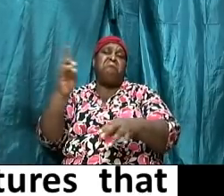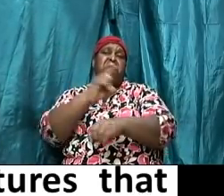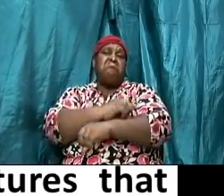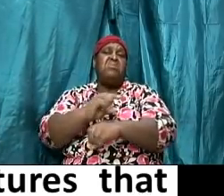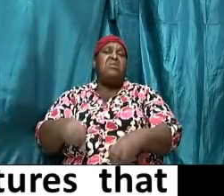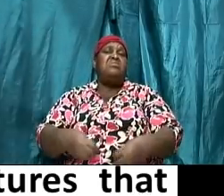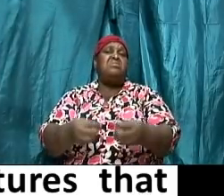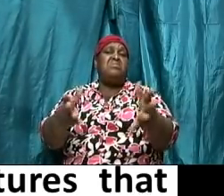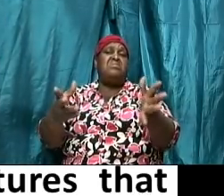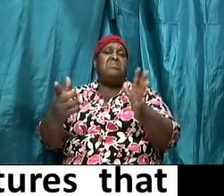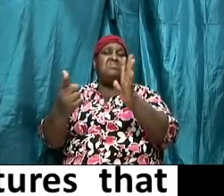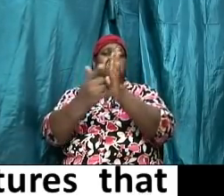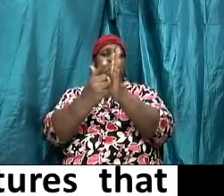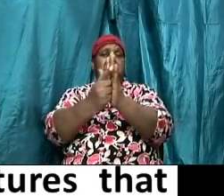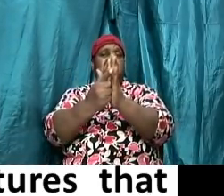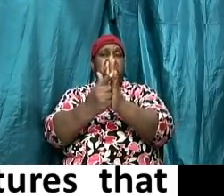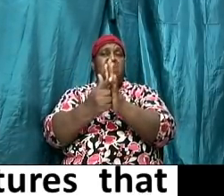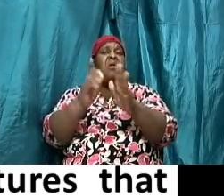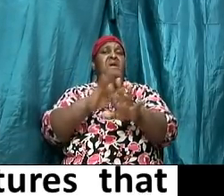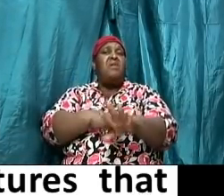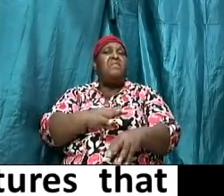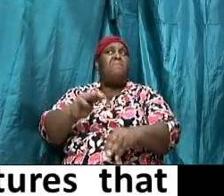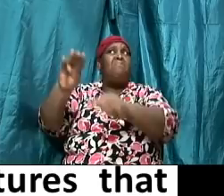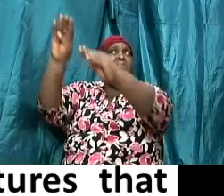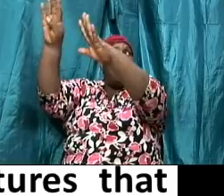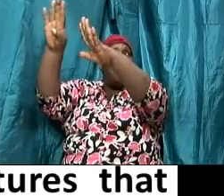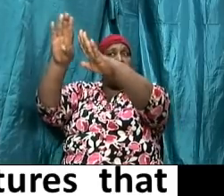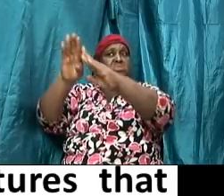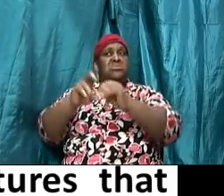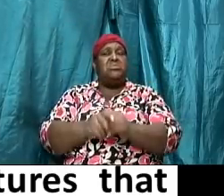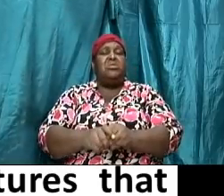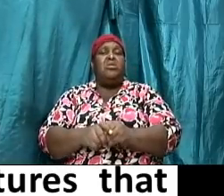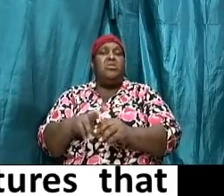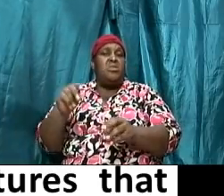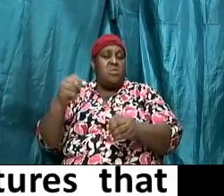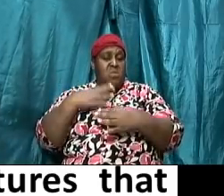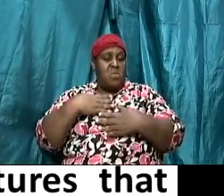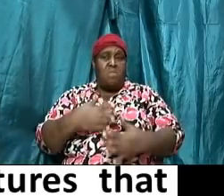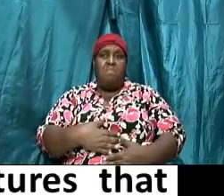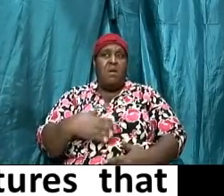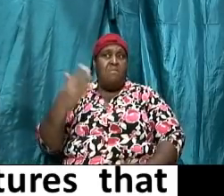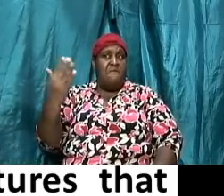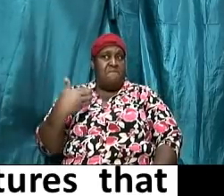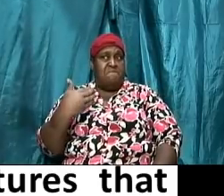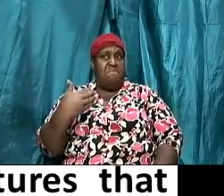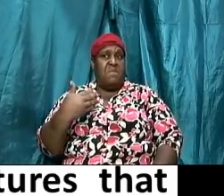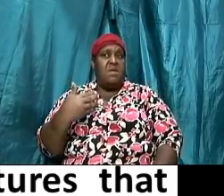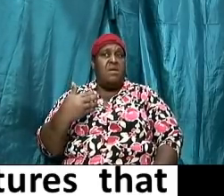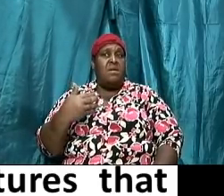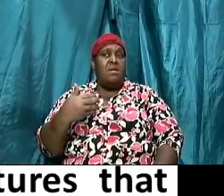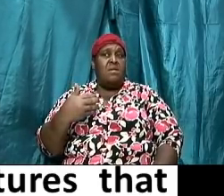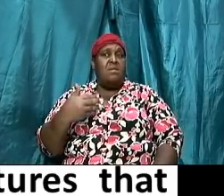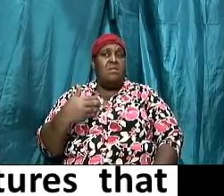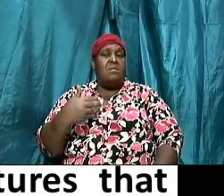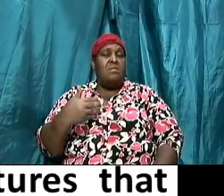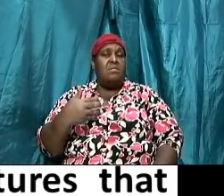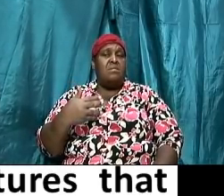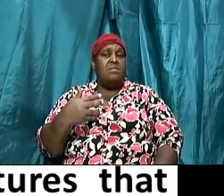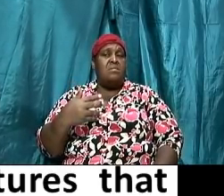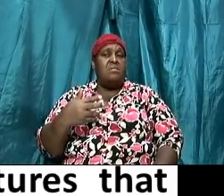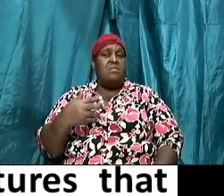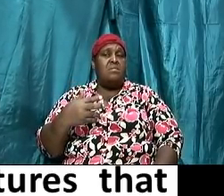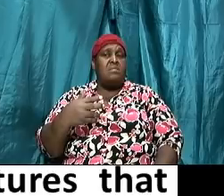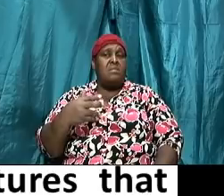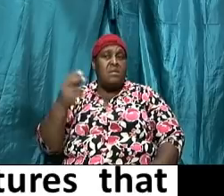with the law that was given, then obviously nobody before this time actually did observe a Sabbath